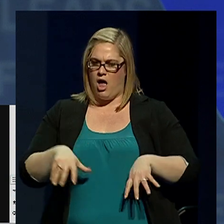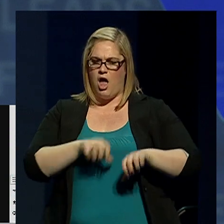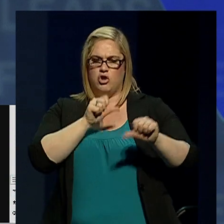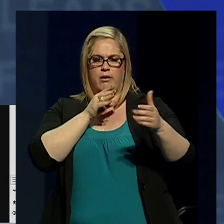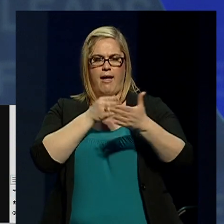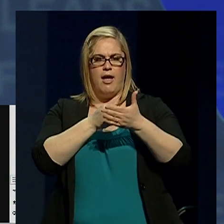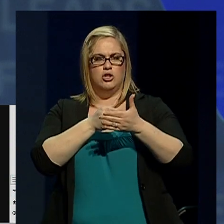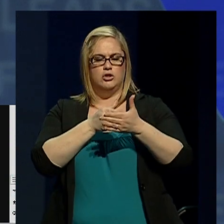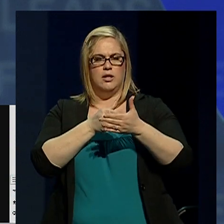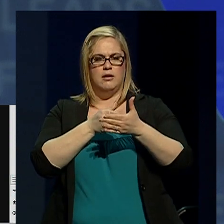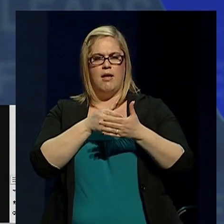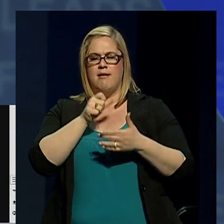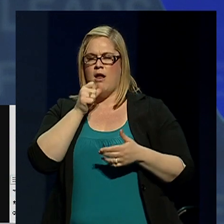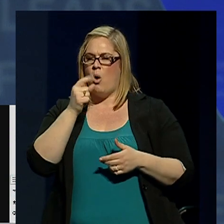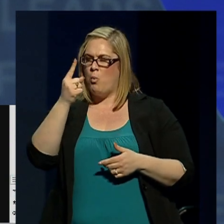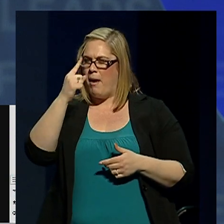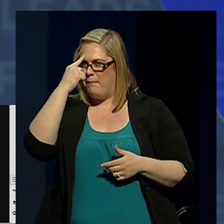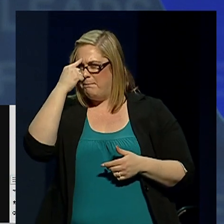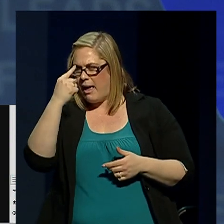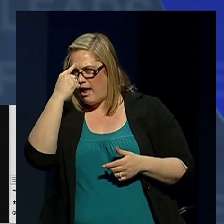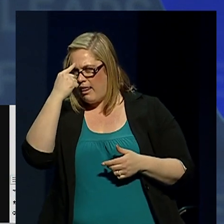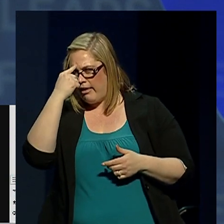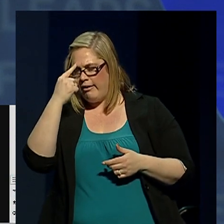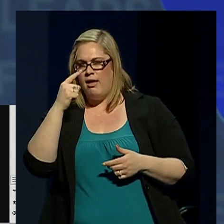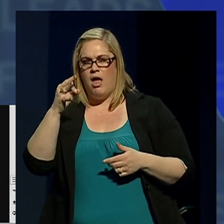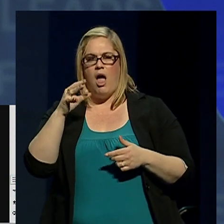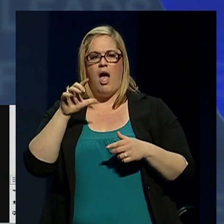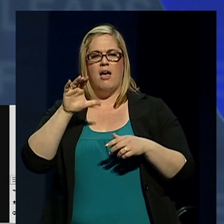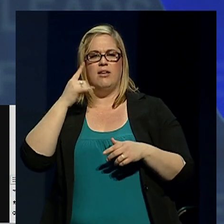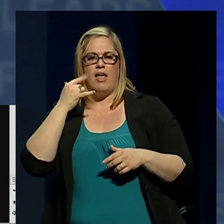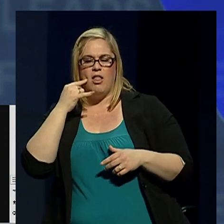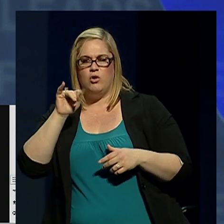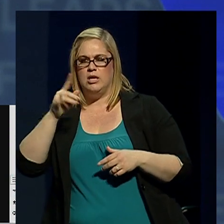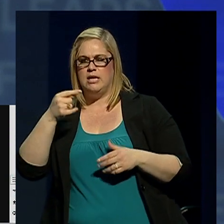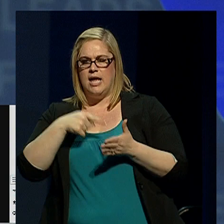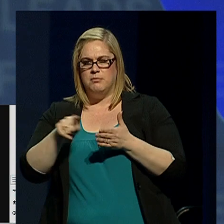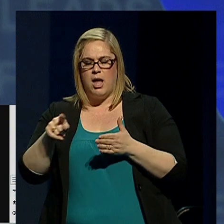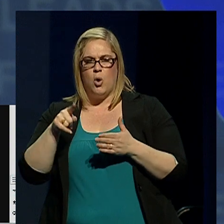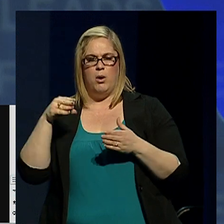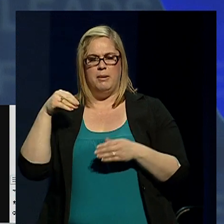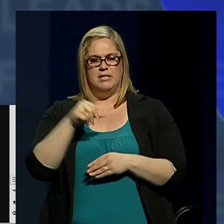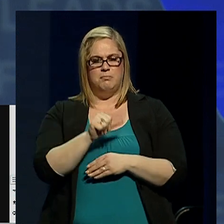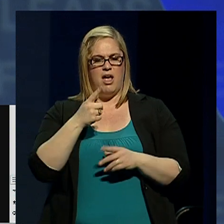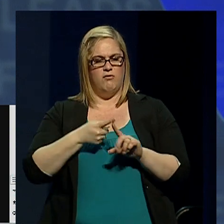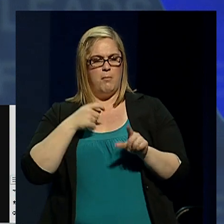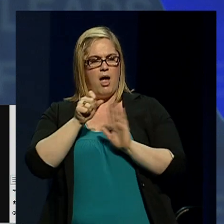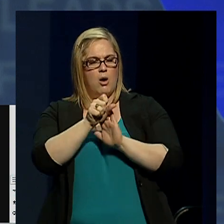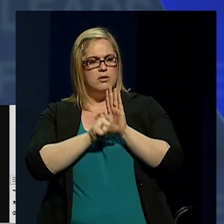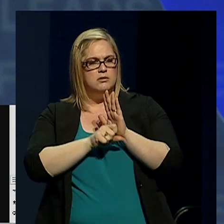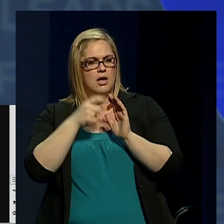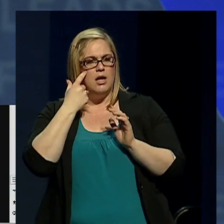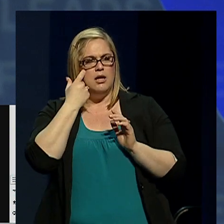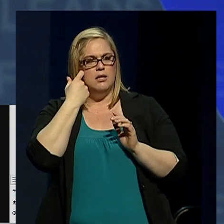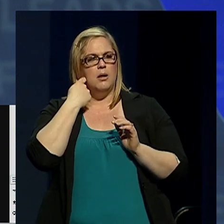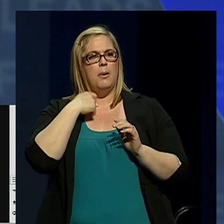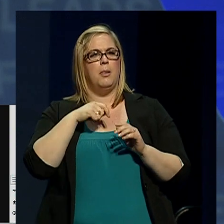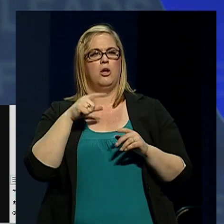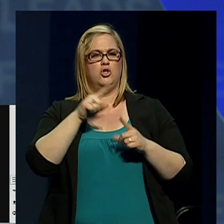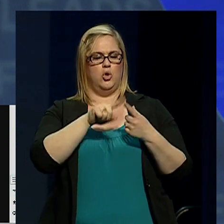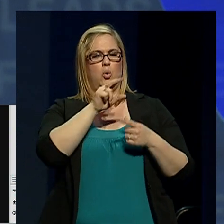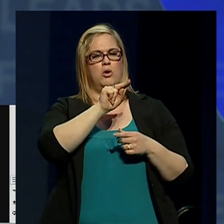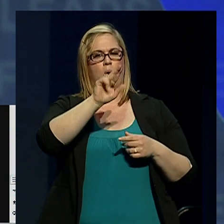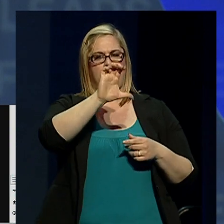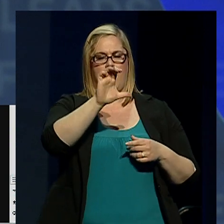so that not one penny of California taxpayer money will be spent by our state to travel or visit North